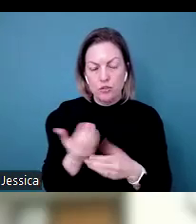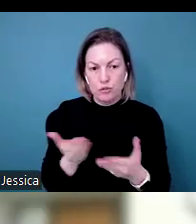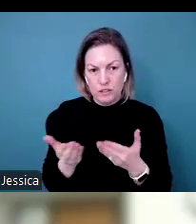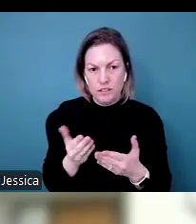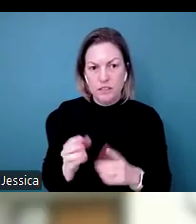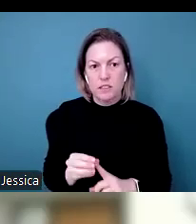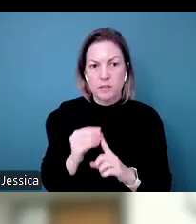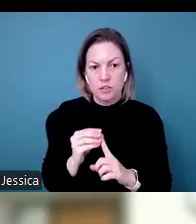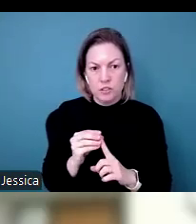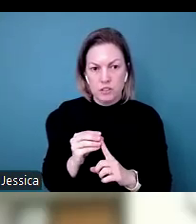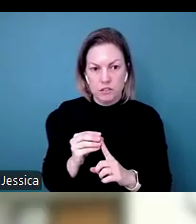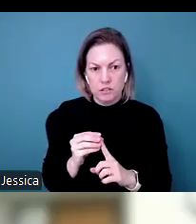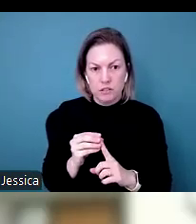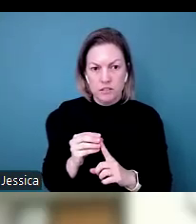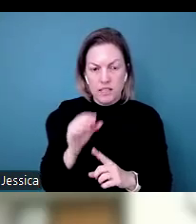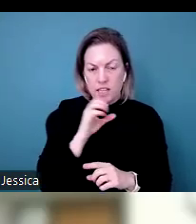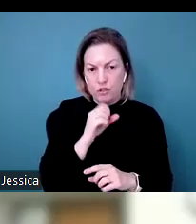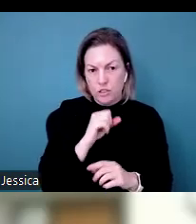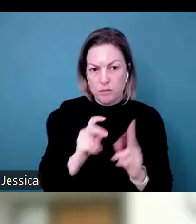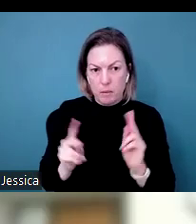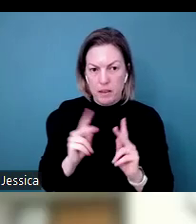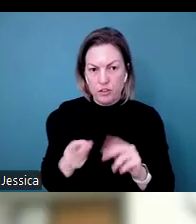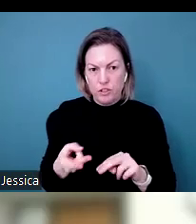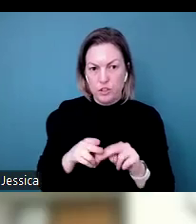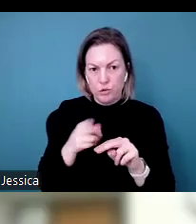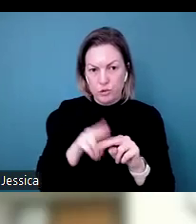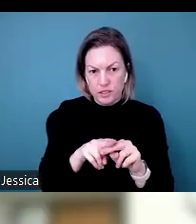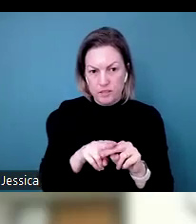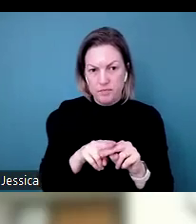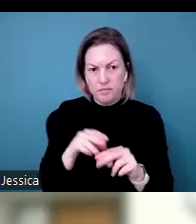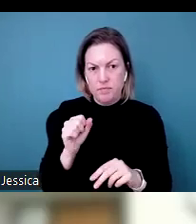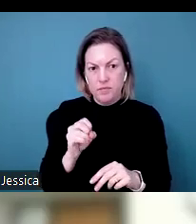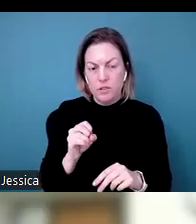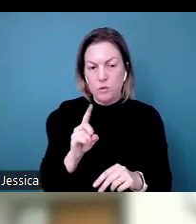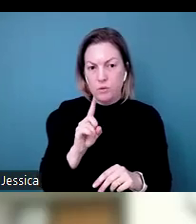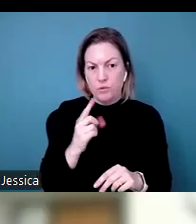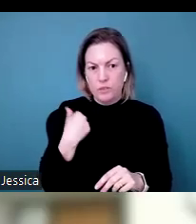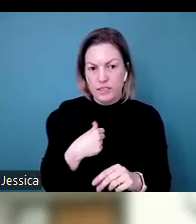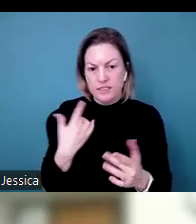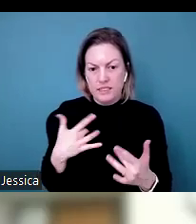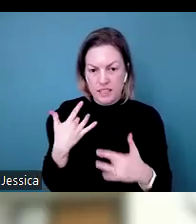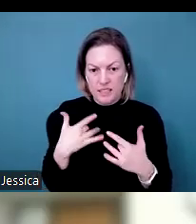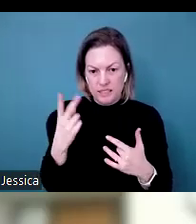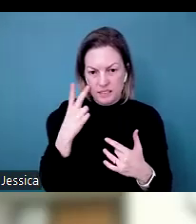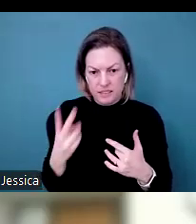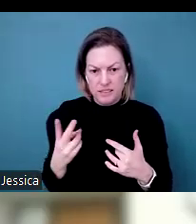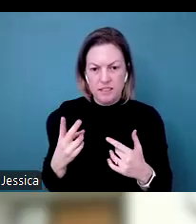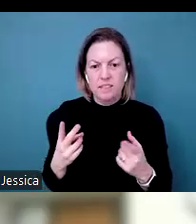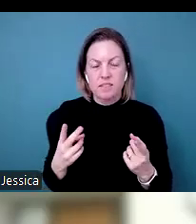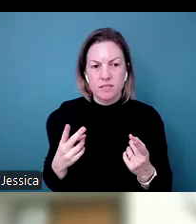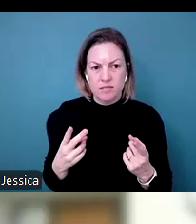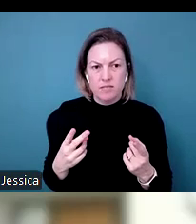especially as the aging population is increased. So we really were excited to see that Assemblymember Valencia took on